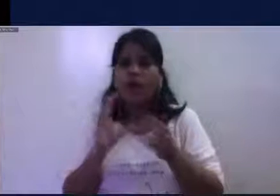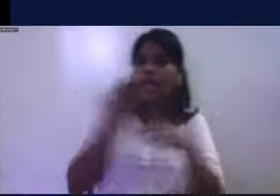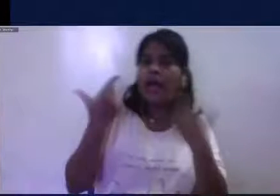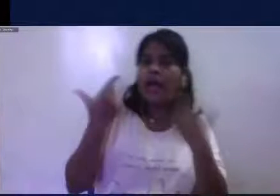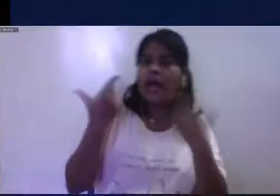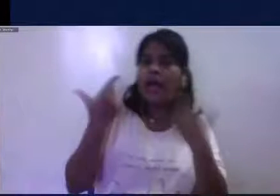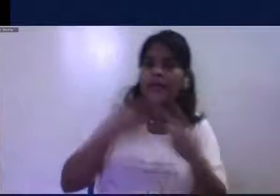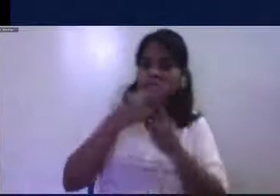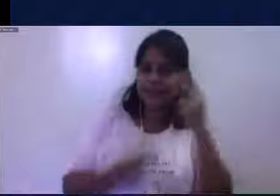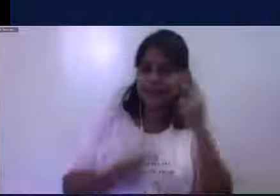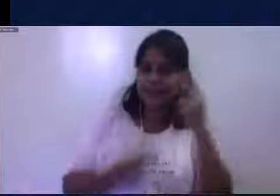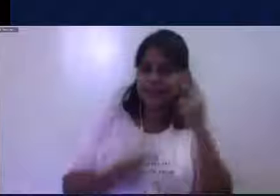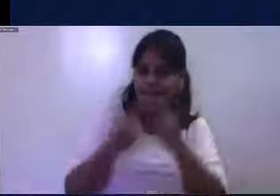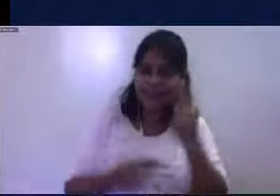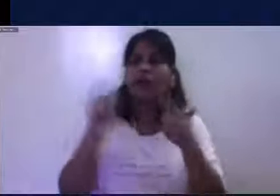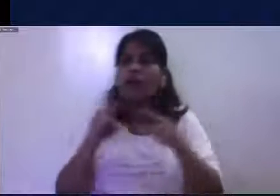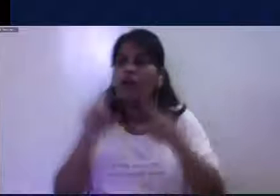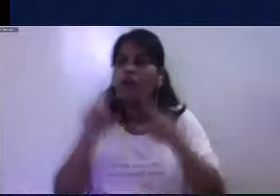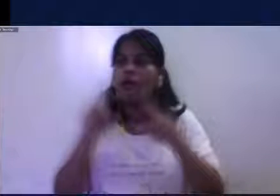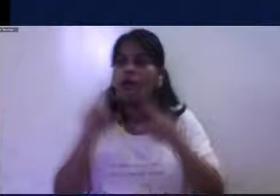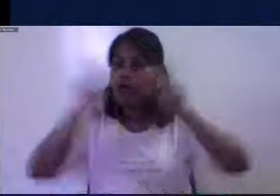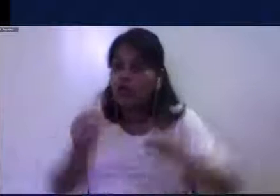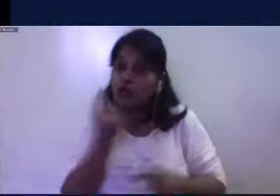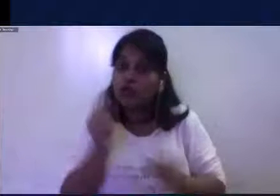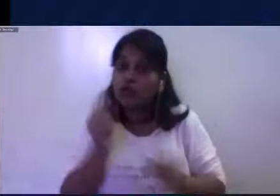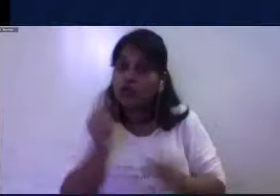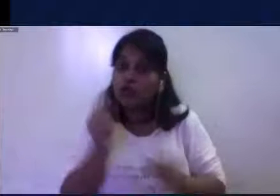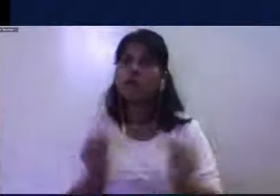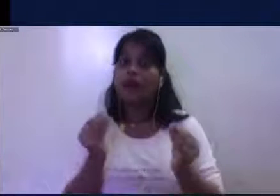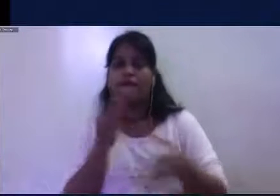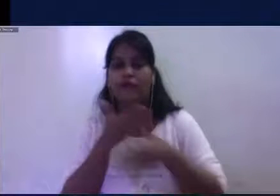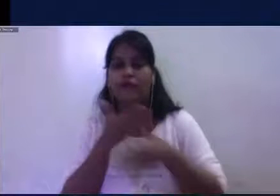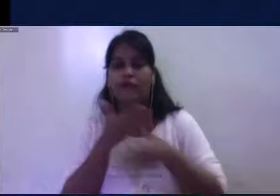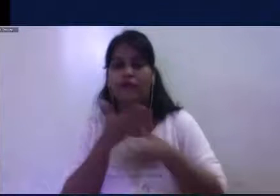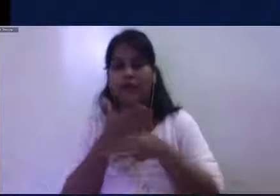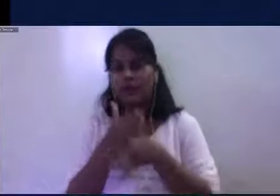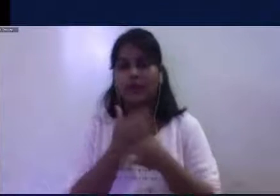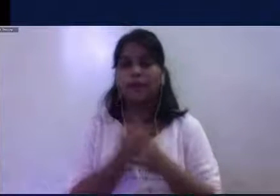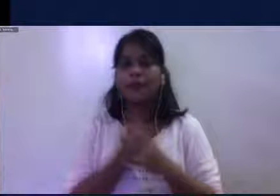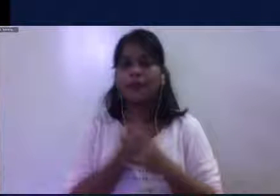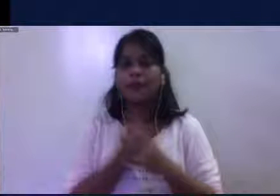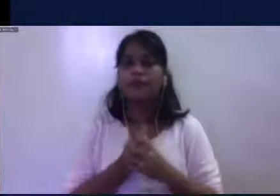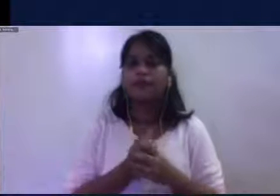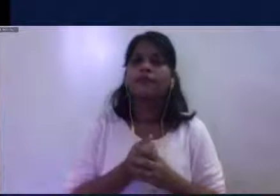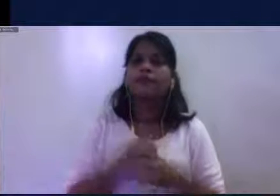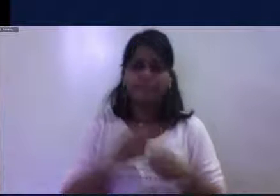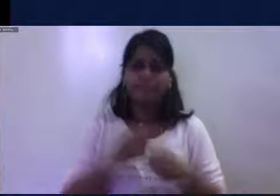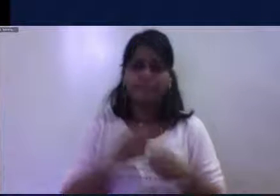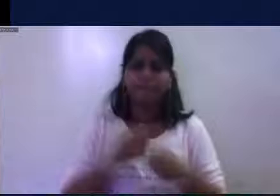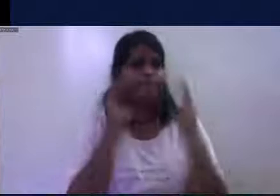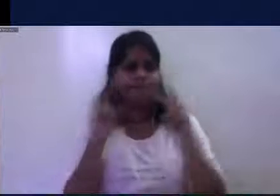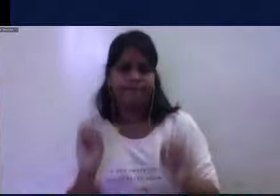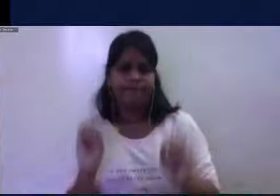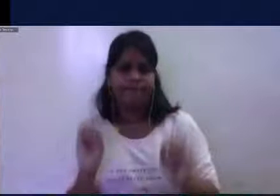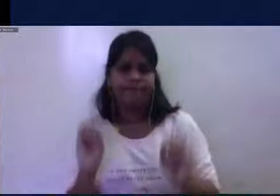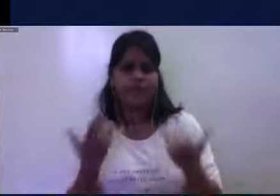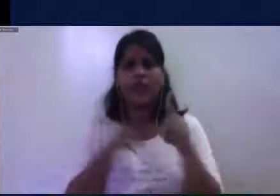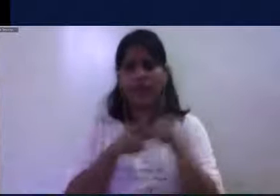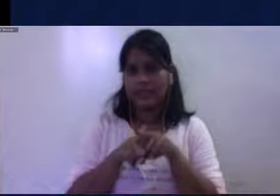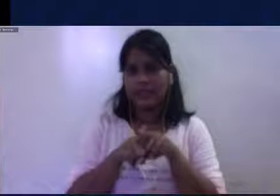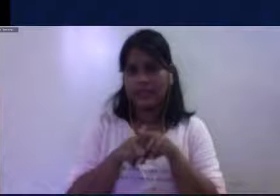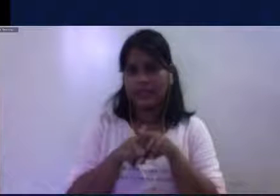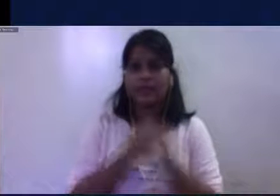research techniques were used. For that, let me start with an example. This goes